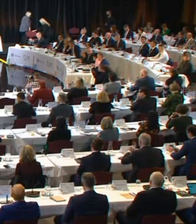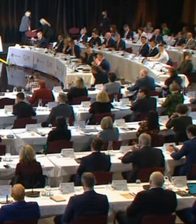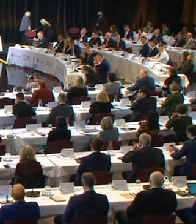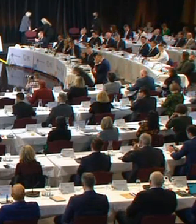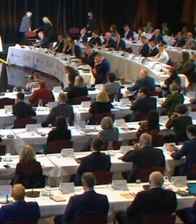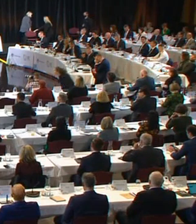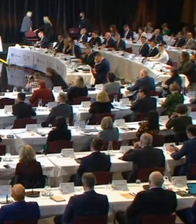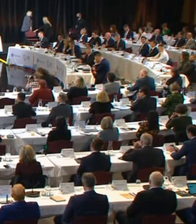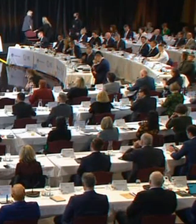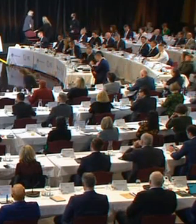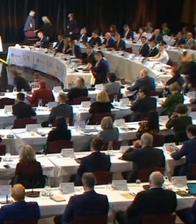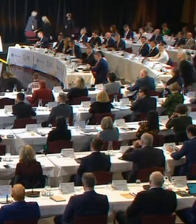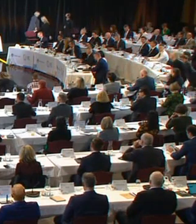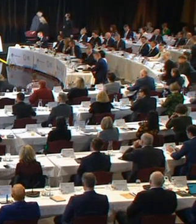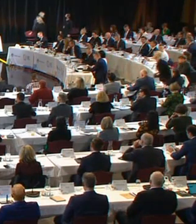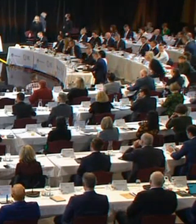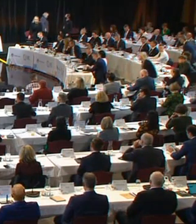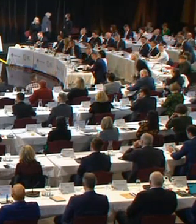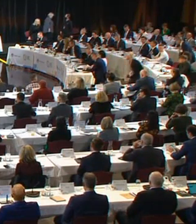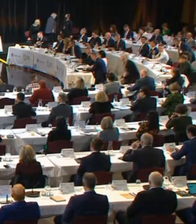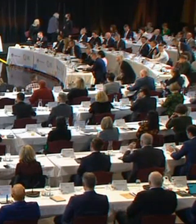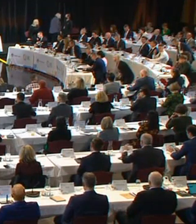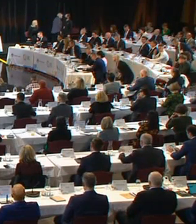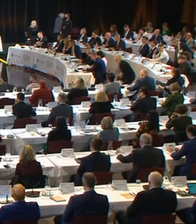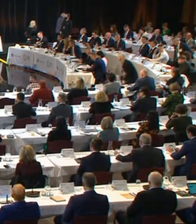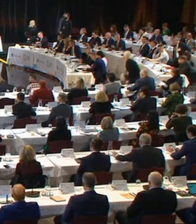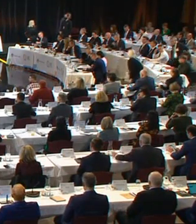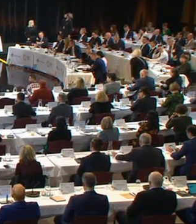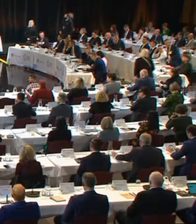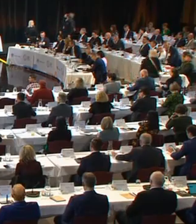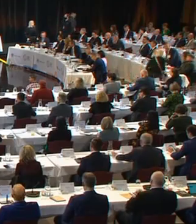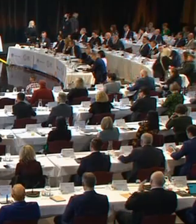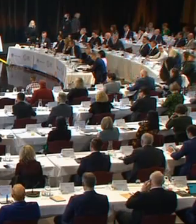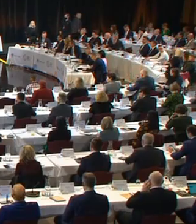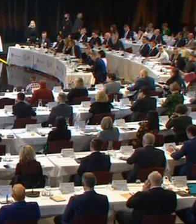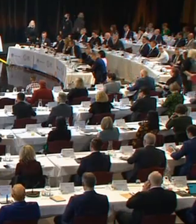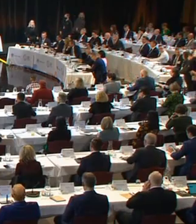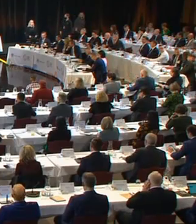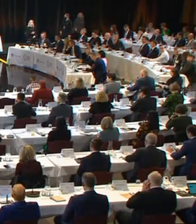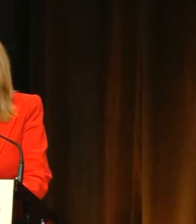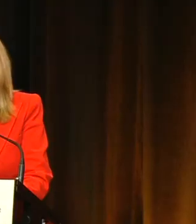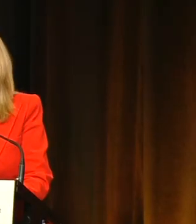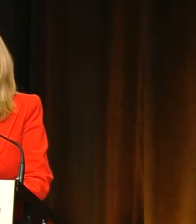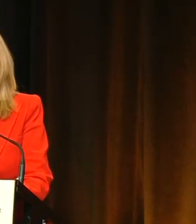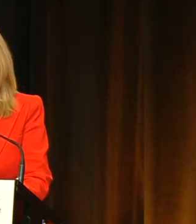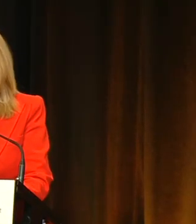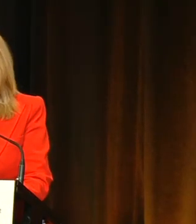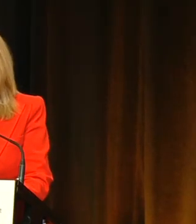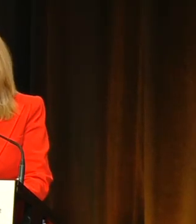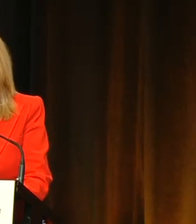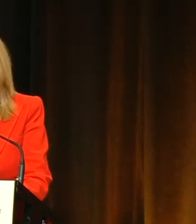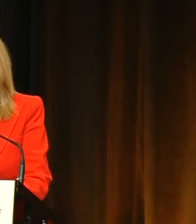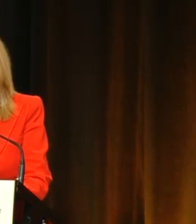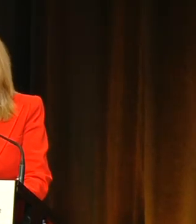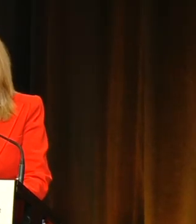Treasurer thank you and prime minister thank you and again thank you to Paul for that excellent um welcome to Country our keynote